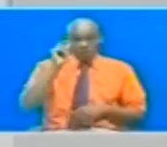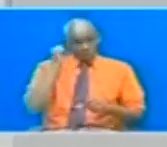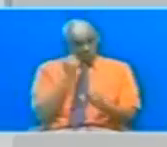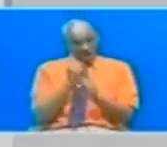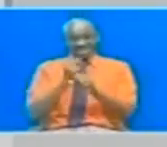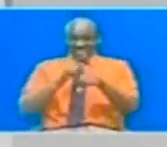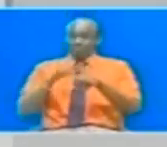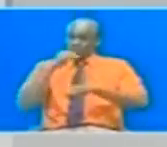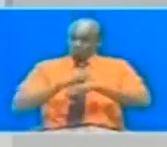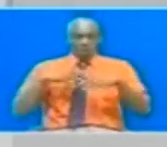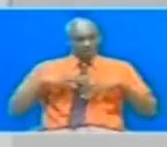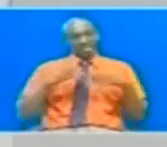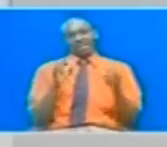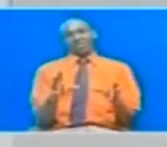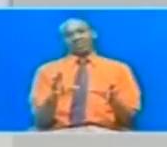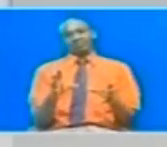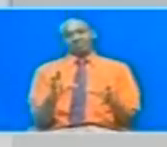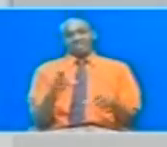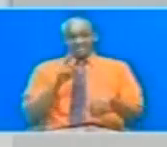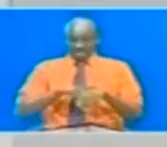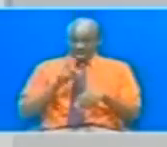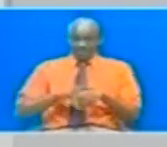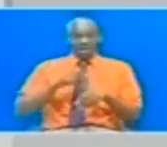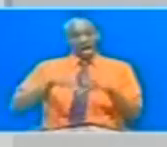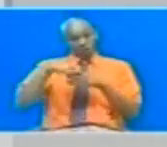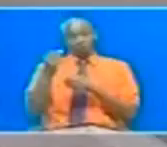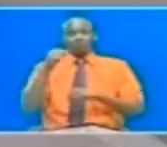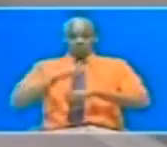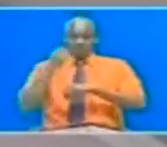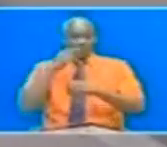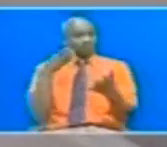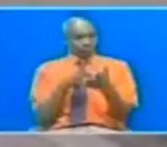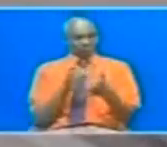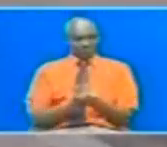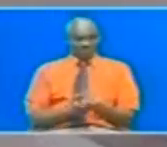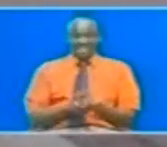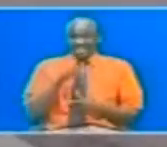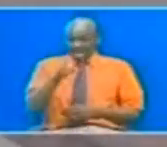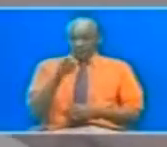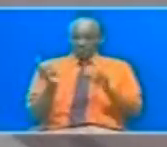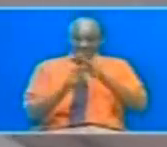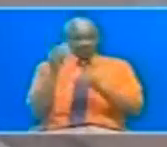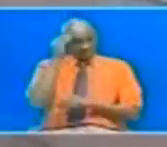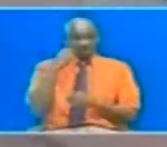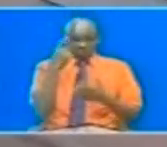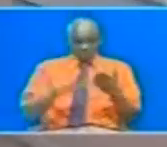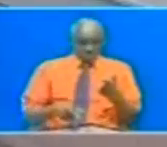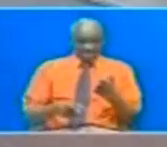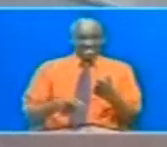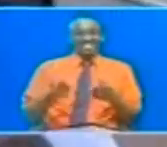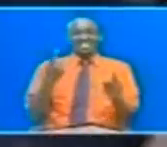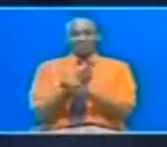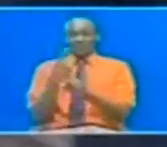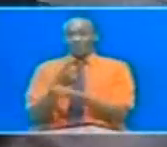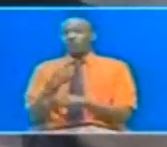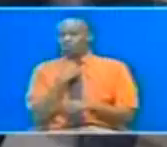during school holidays after out-of-school tuition was banned. According to Kaimenyi, the government has met most of the union's